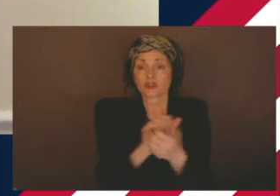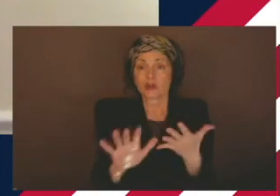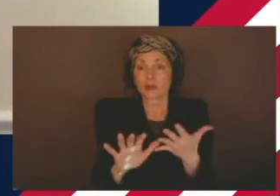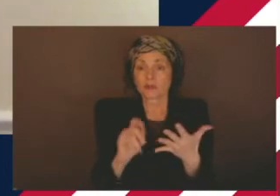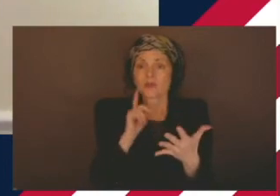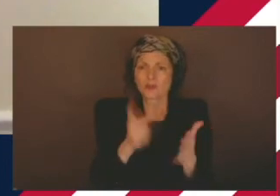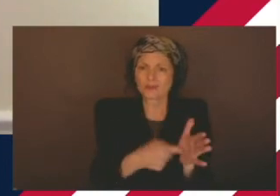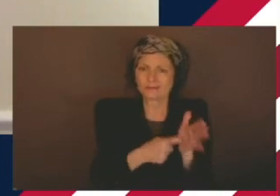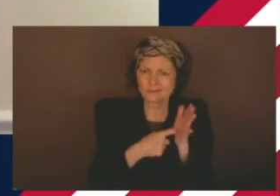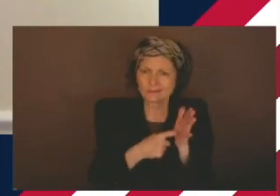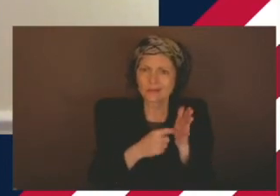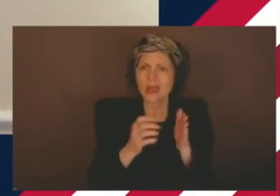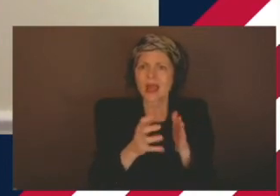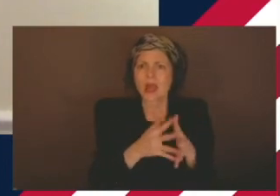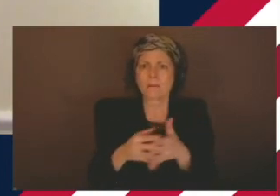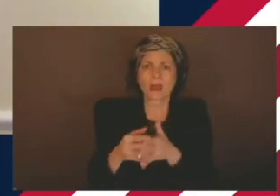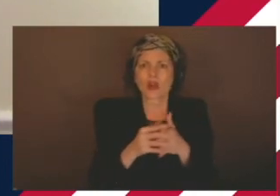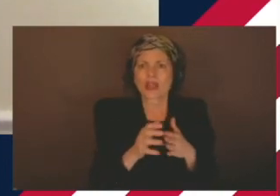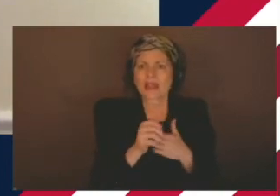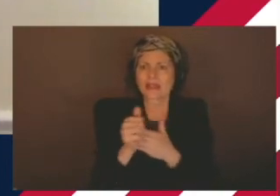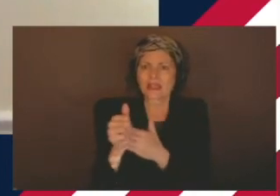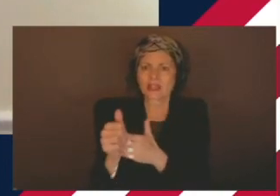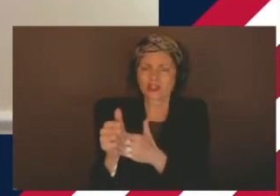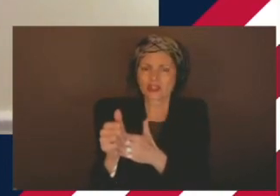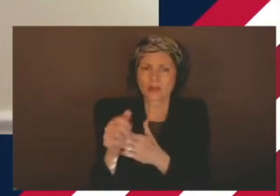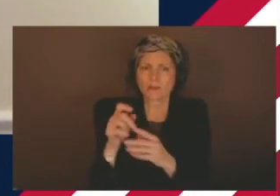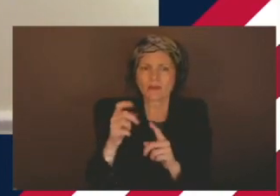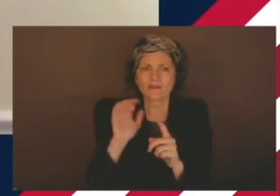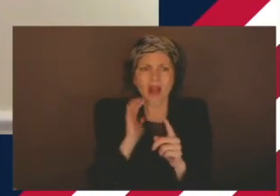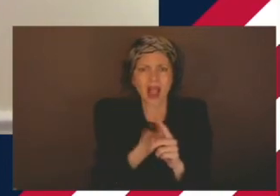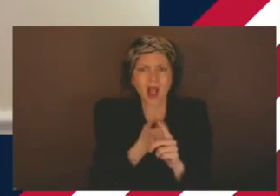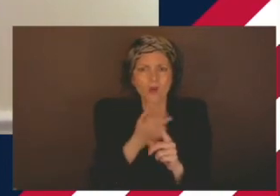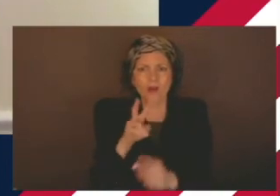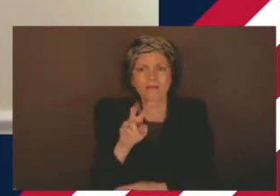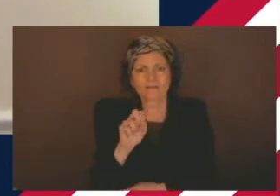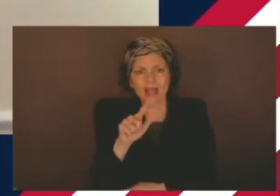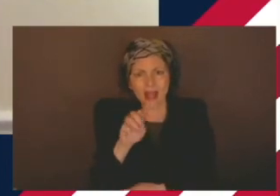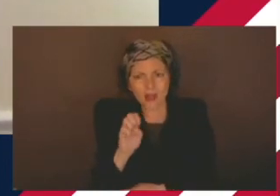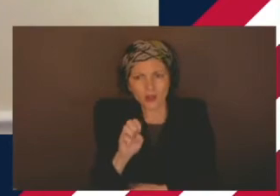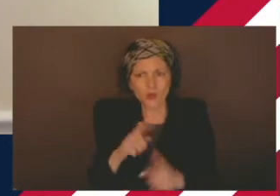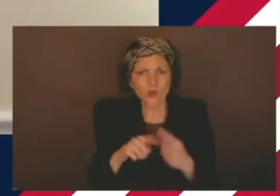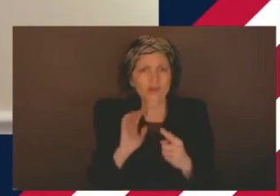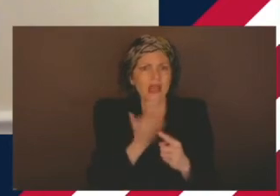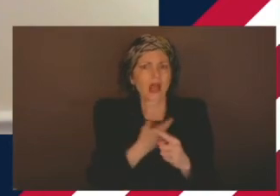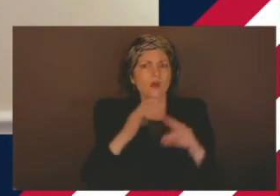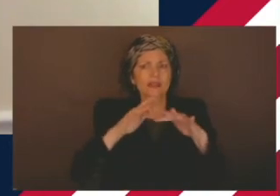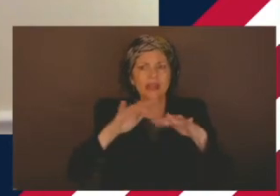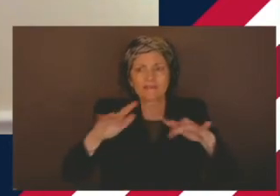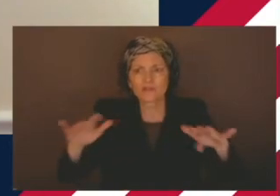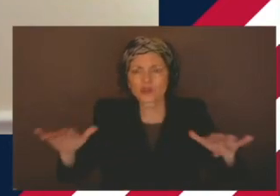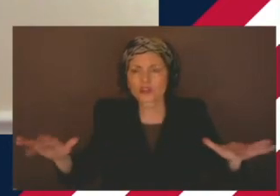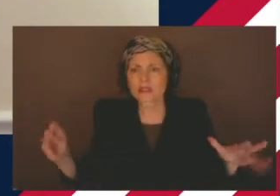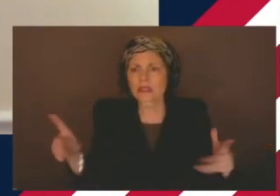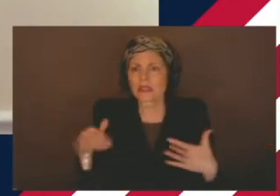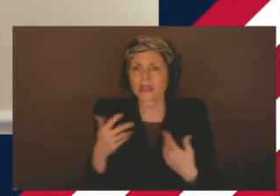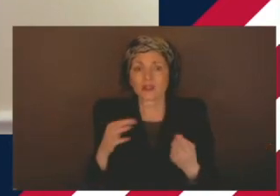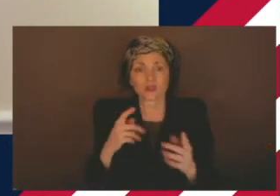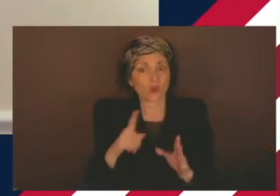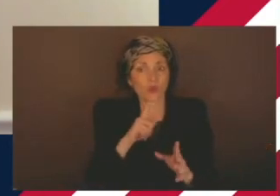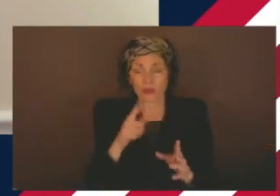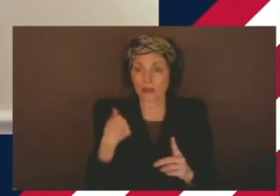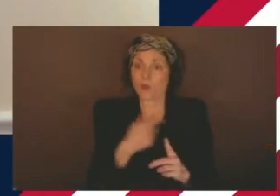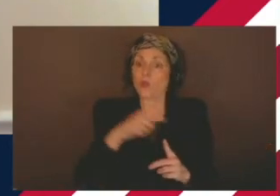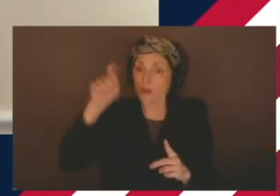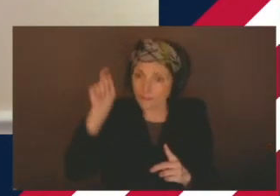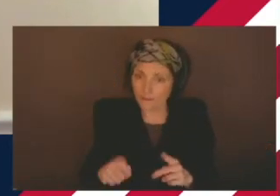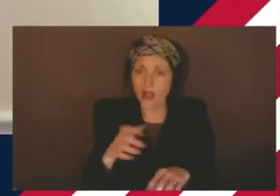rooted in our values, our diversity, and the power of our example. It's up to us to answer the call.